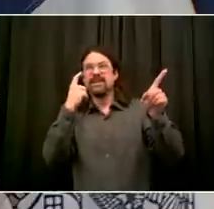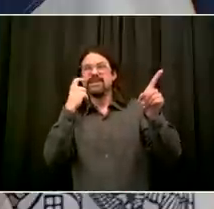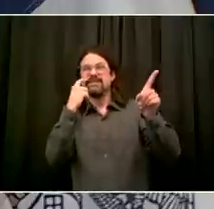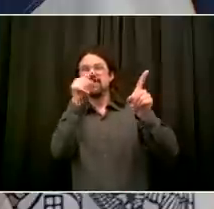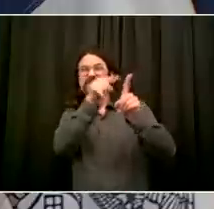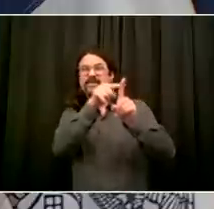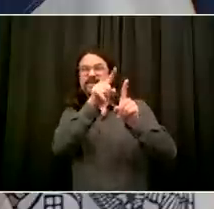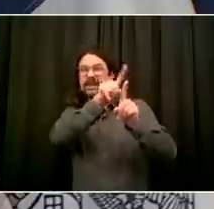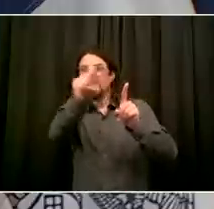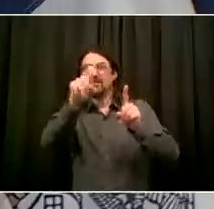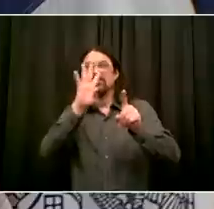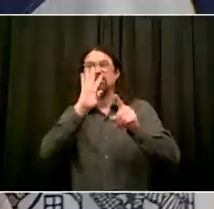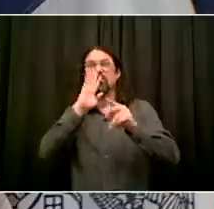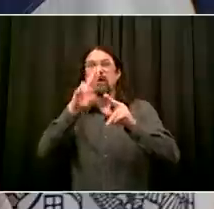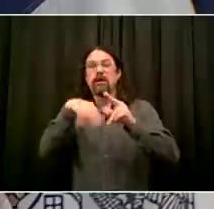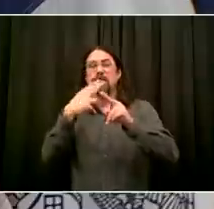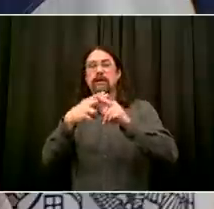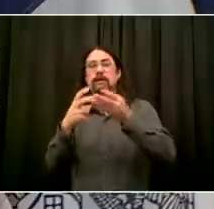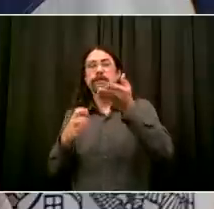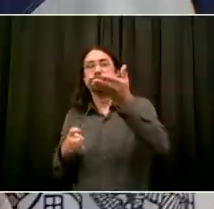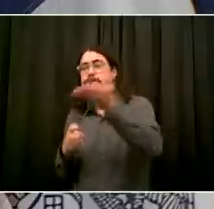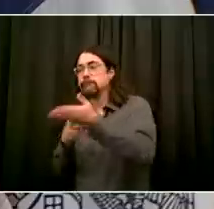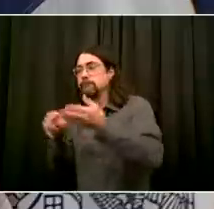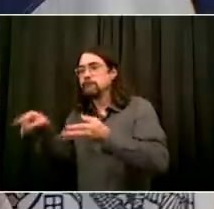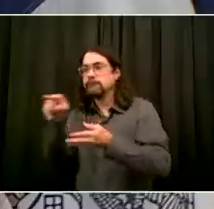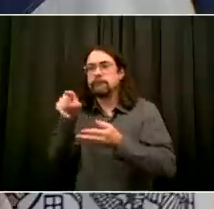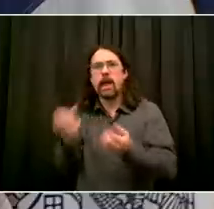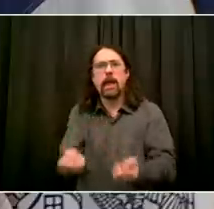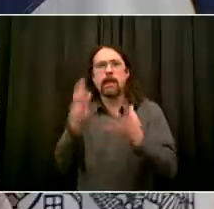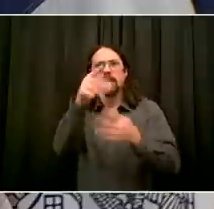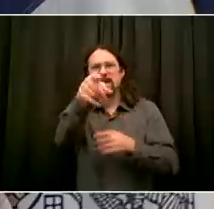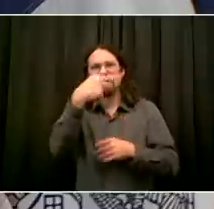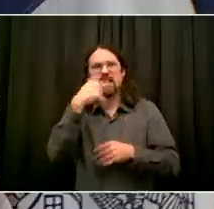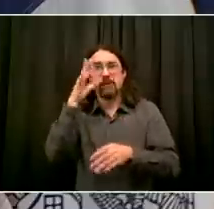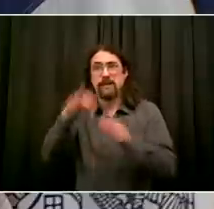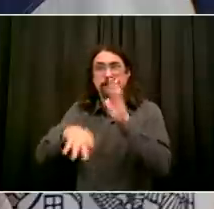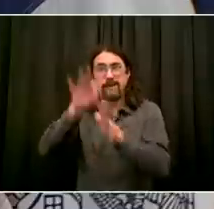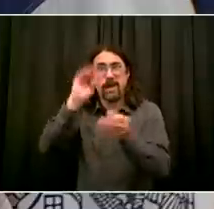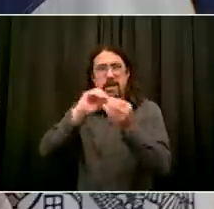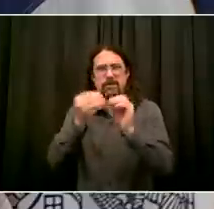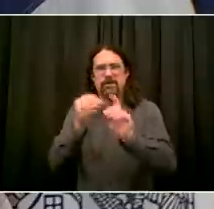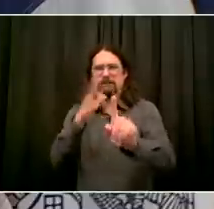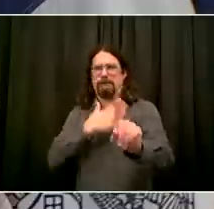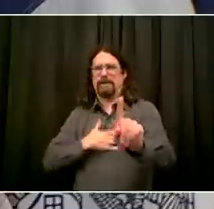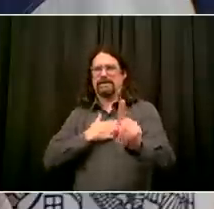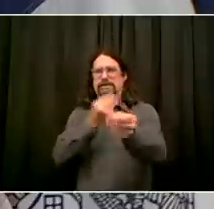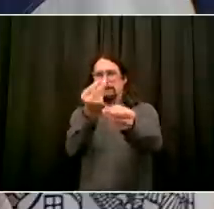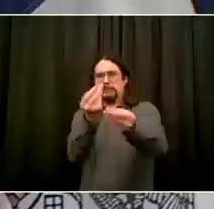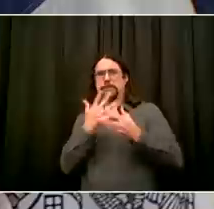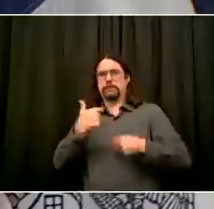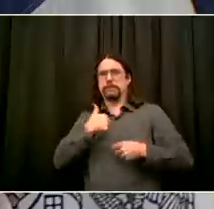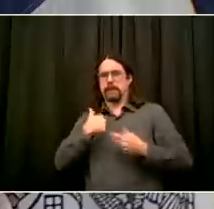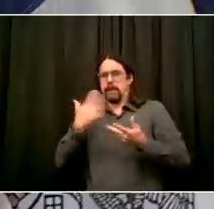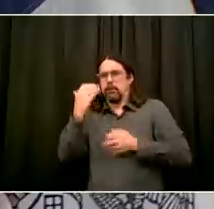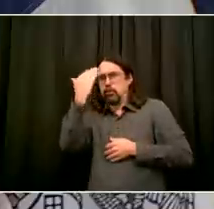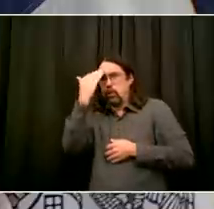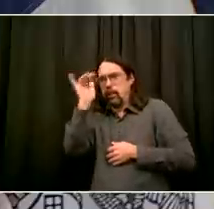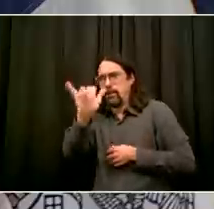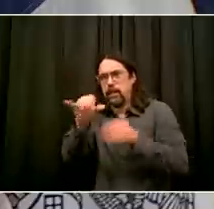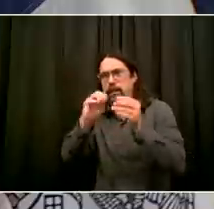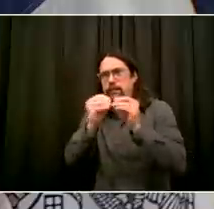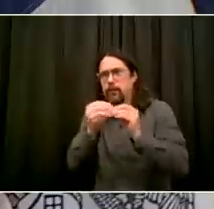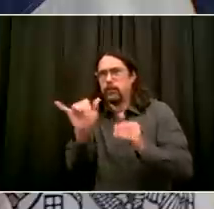But I also think that there's maybe some confusion or maybe some clarification needed for city residents about what city inspectors for compliance of